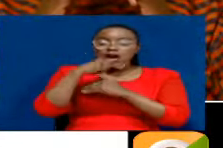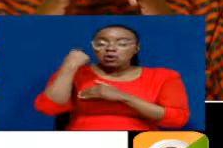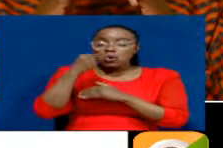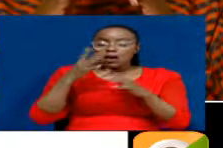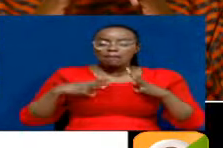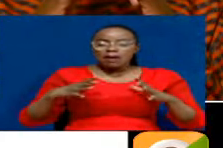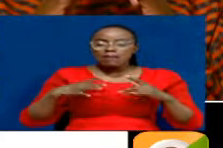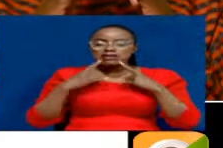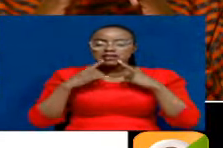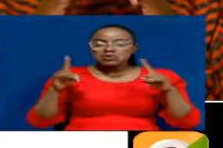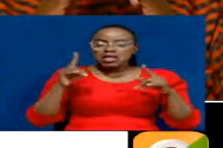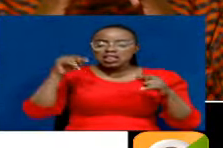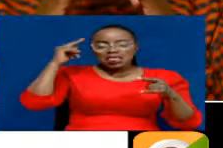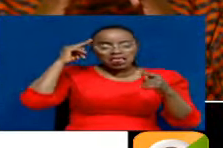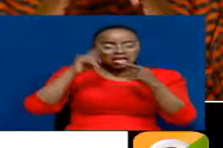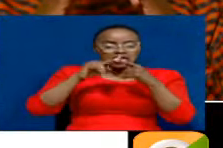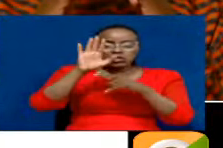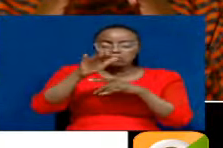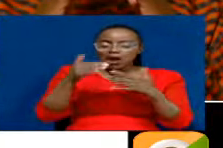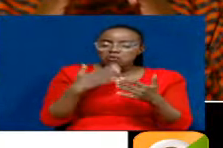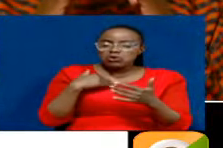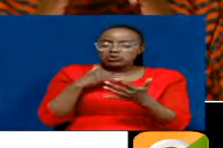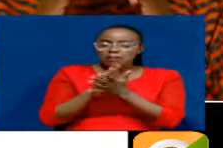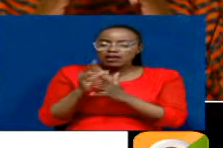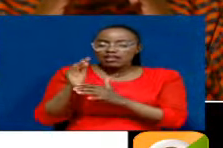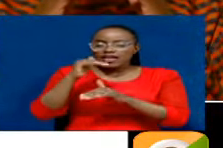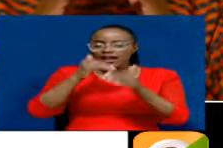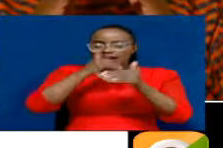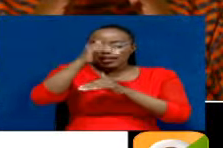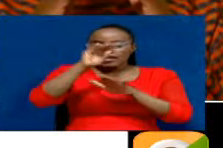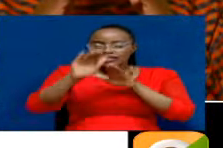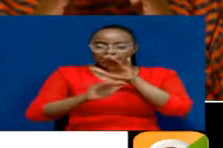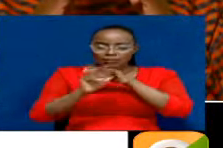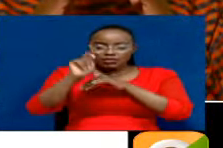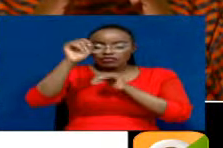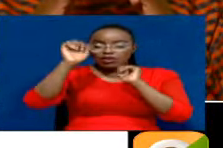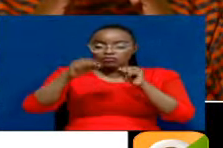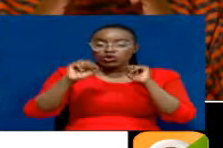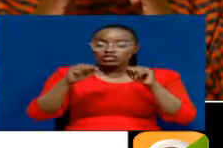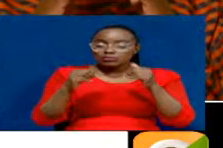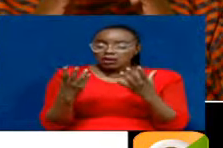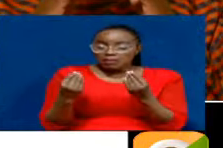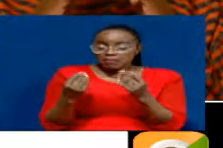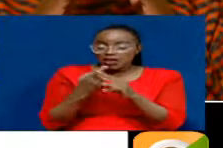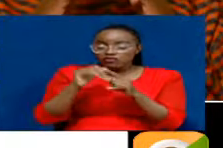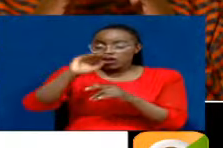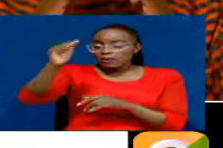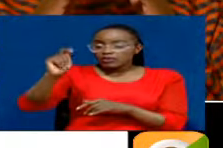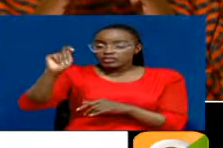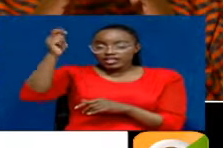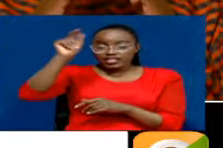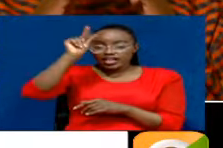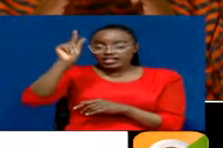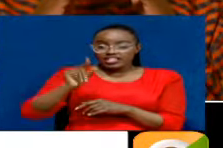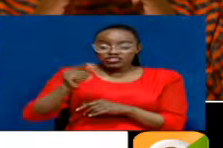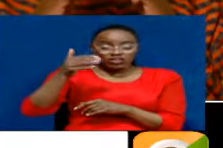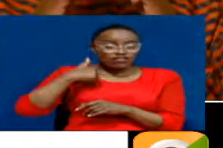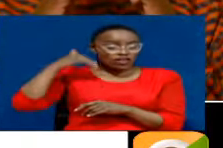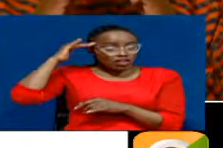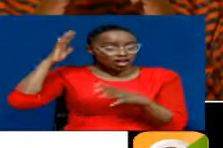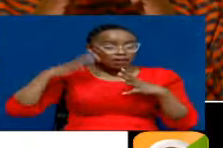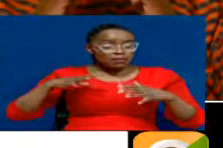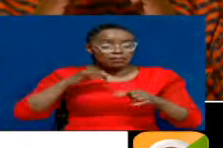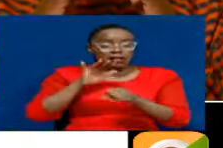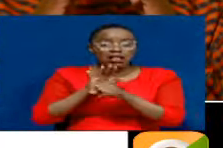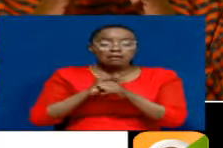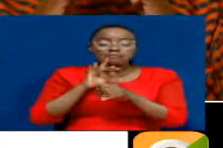A lot of people are declaring their intentions. But it seems like the next deputy president could easily be from the Mount Kenya region. You are hearing a lot of